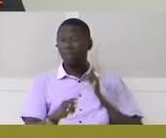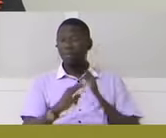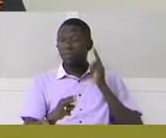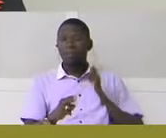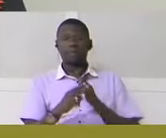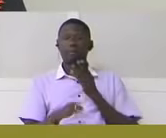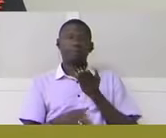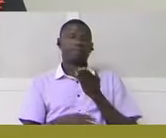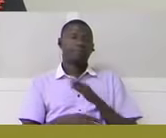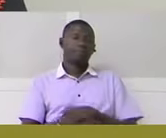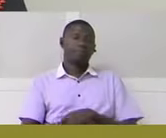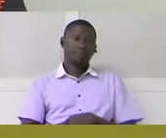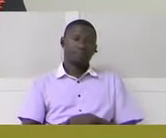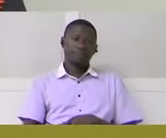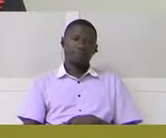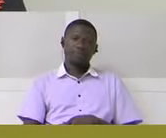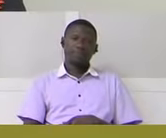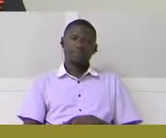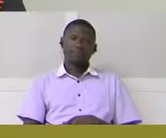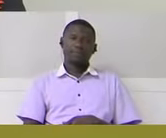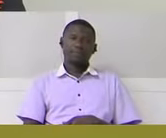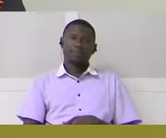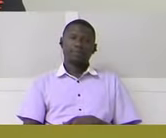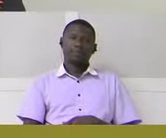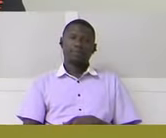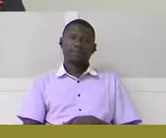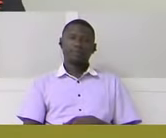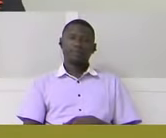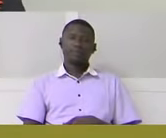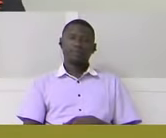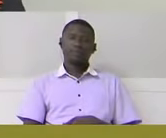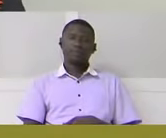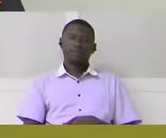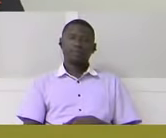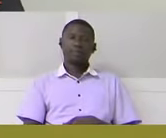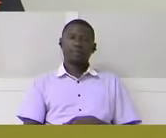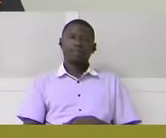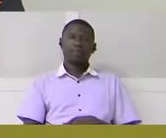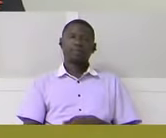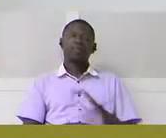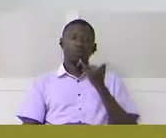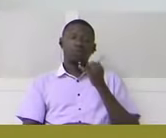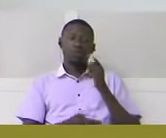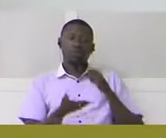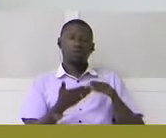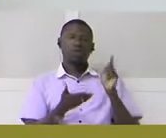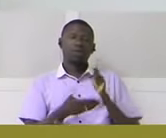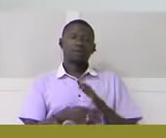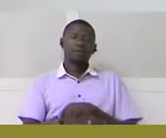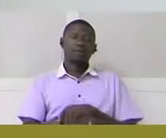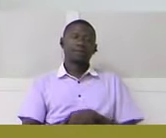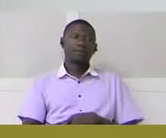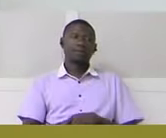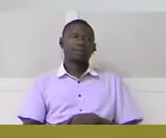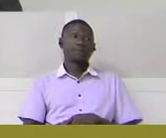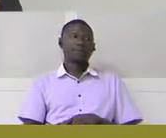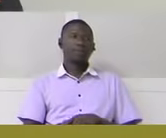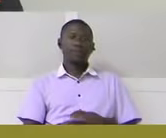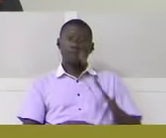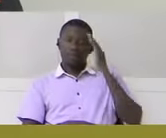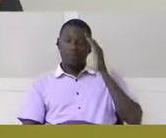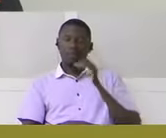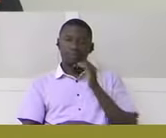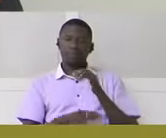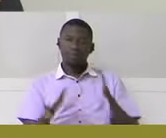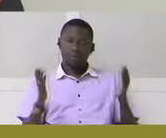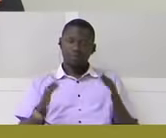utumo boronyi asembo waratale ni meye moto taki. That's correct. Kula mtuanyati. Thank you very